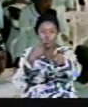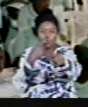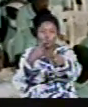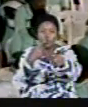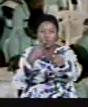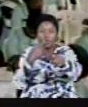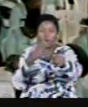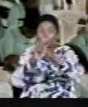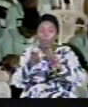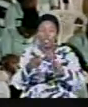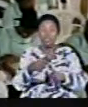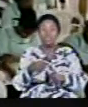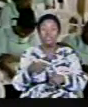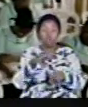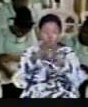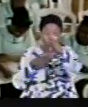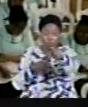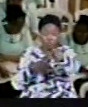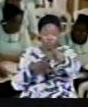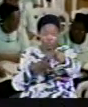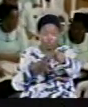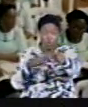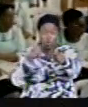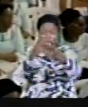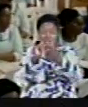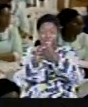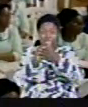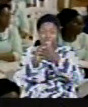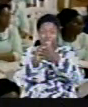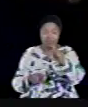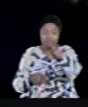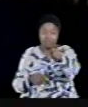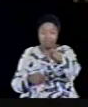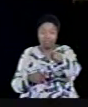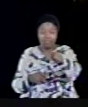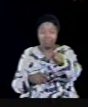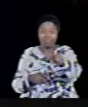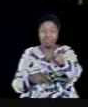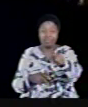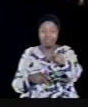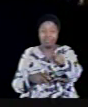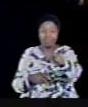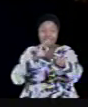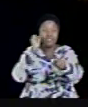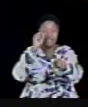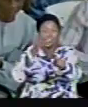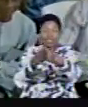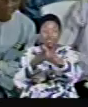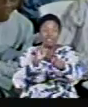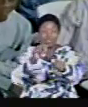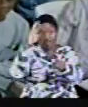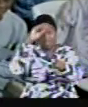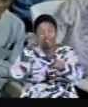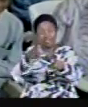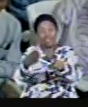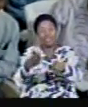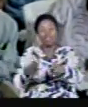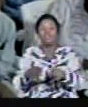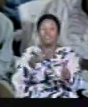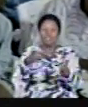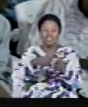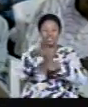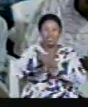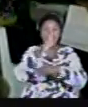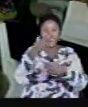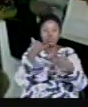I said that you, is he there? Is she there? Tonight is your night of